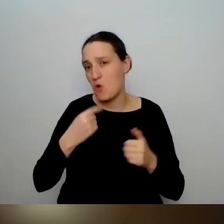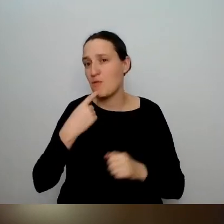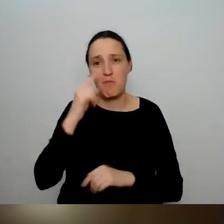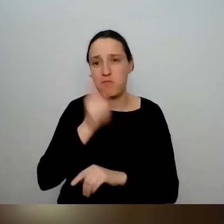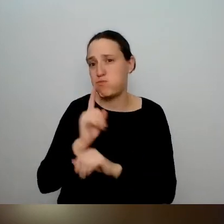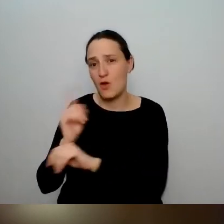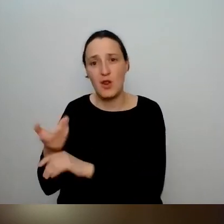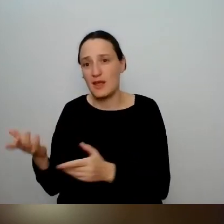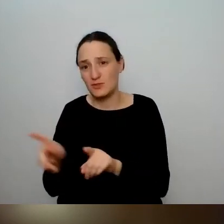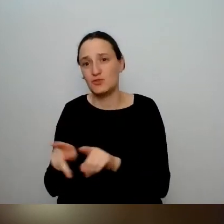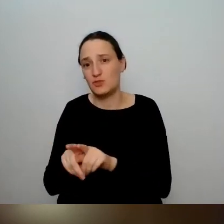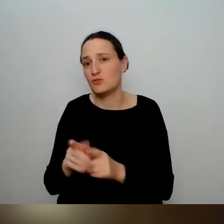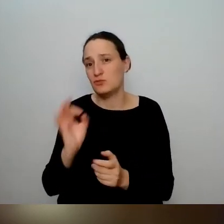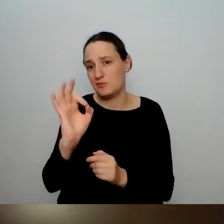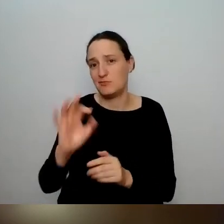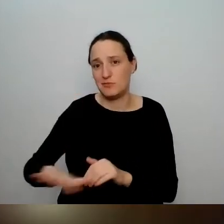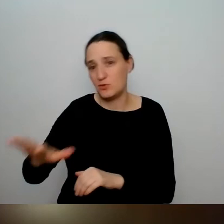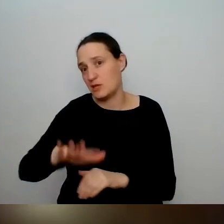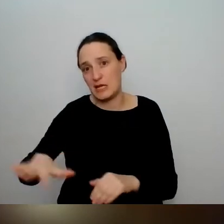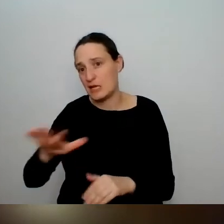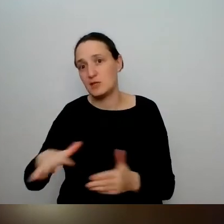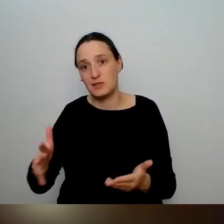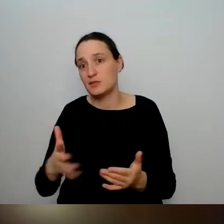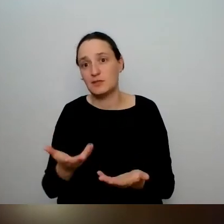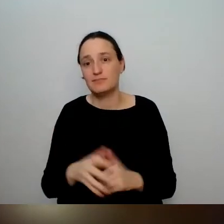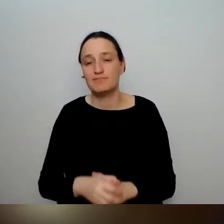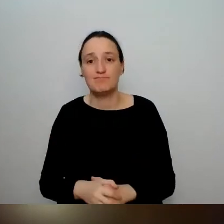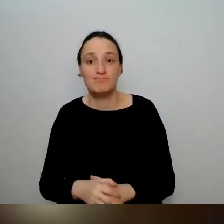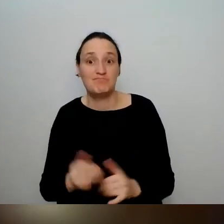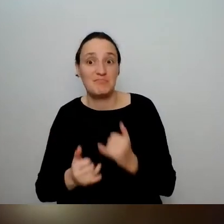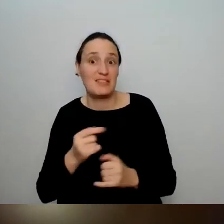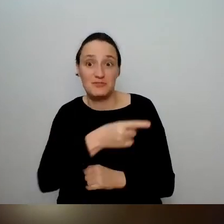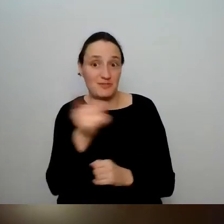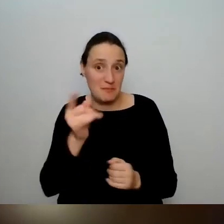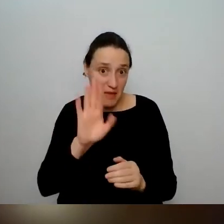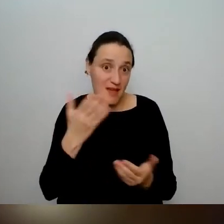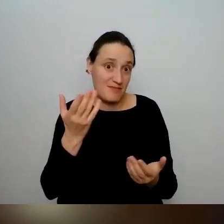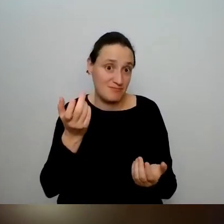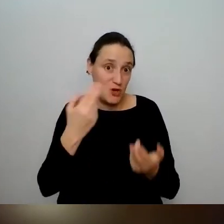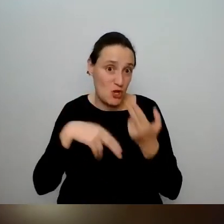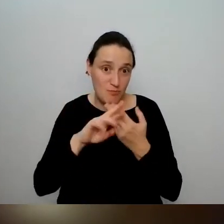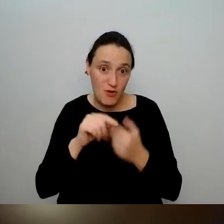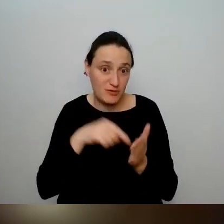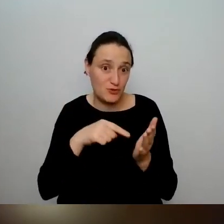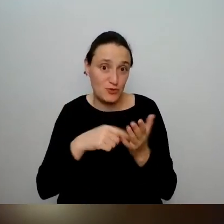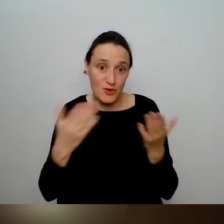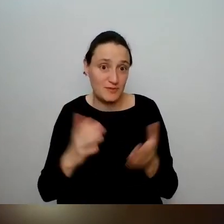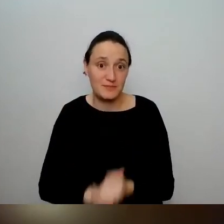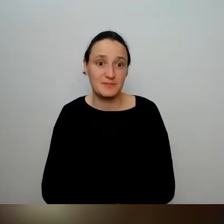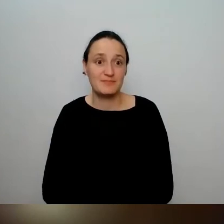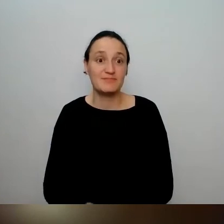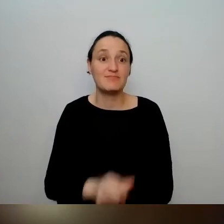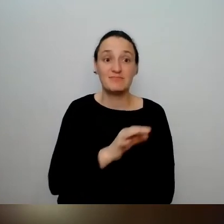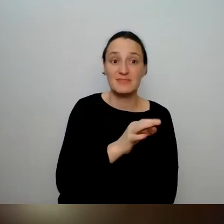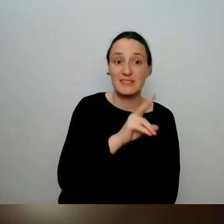your area. I don't know if anyone else has an answer to that. Yes, thank you. Sverre, would